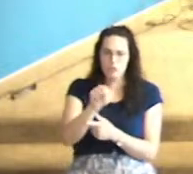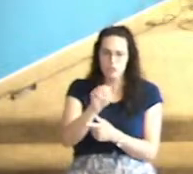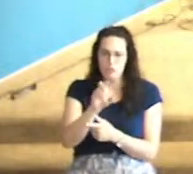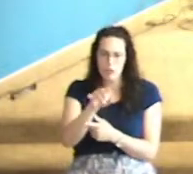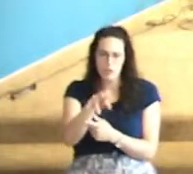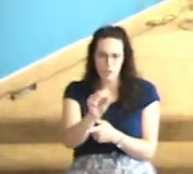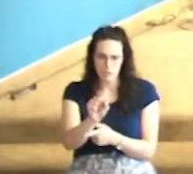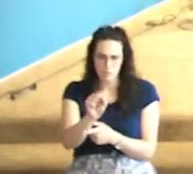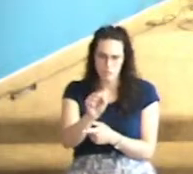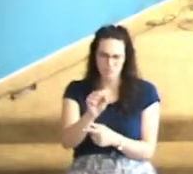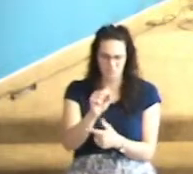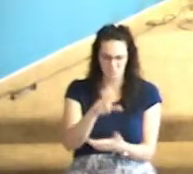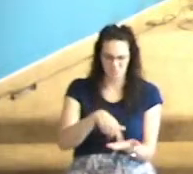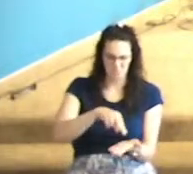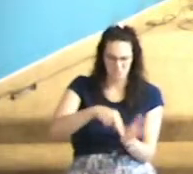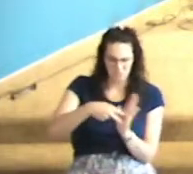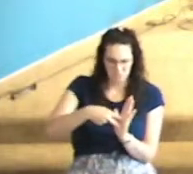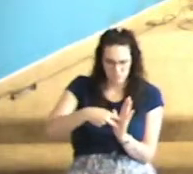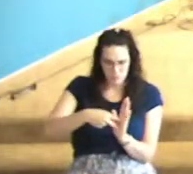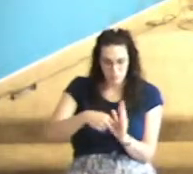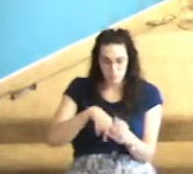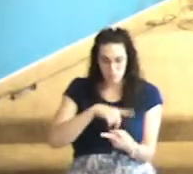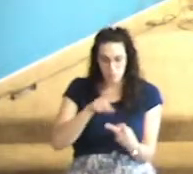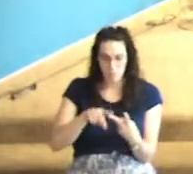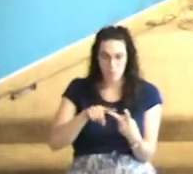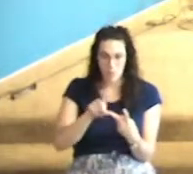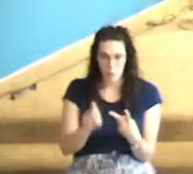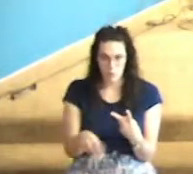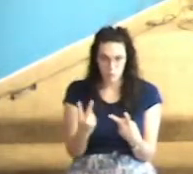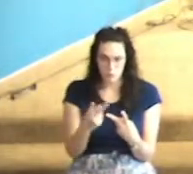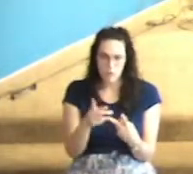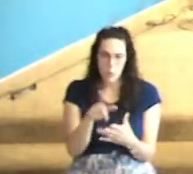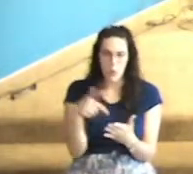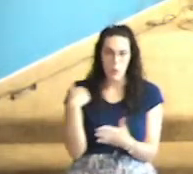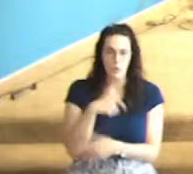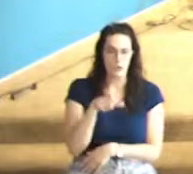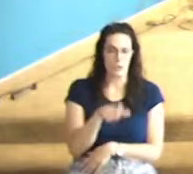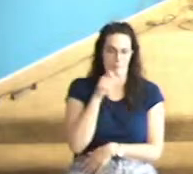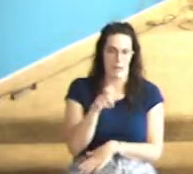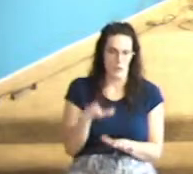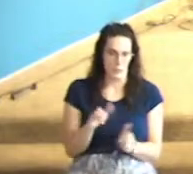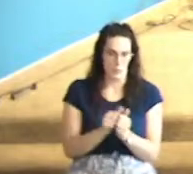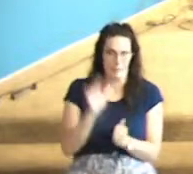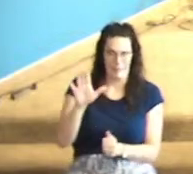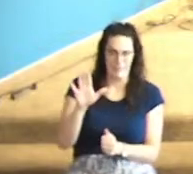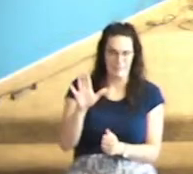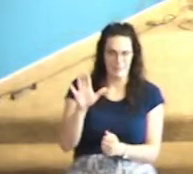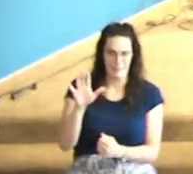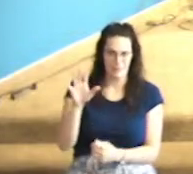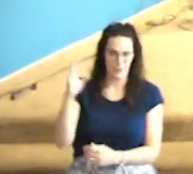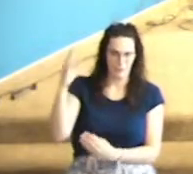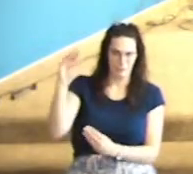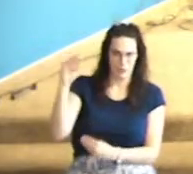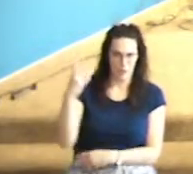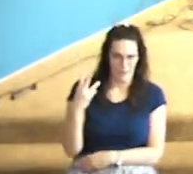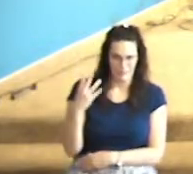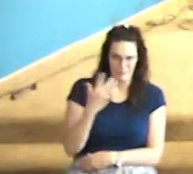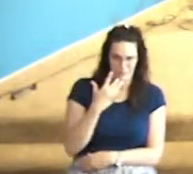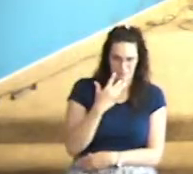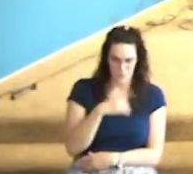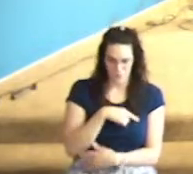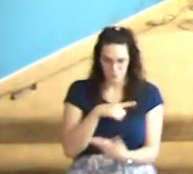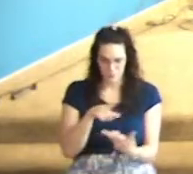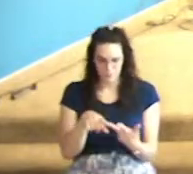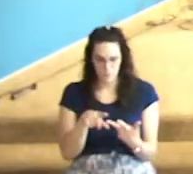that look like? That's question one. Second question is, what should we not do with God's gracious favor to us? There's some things we shouldn't do. And then